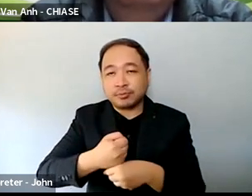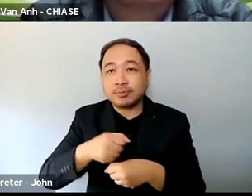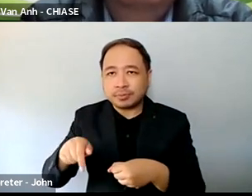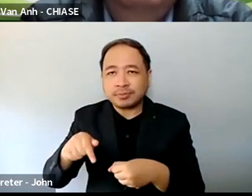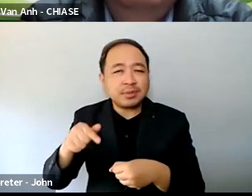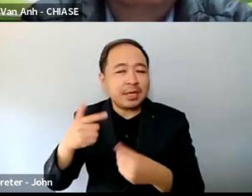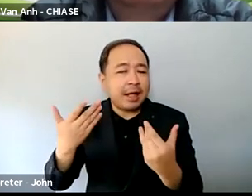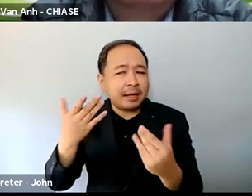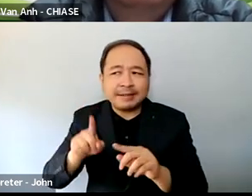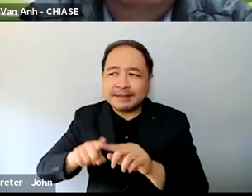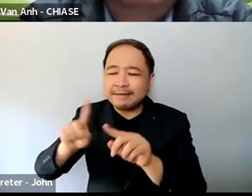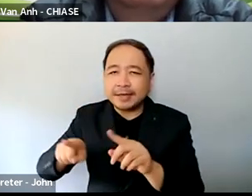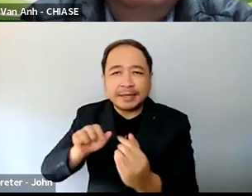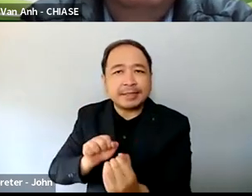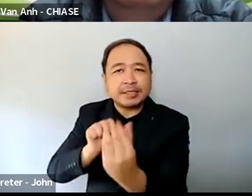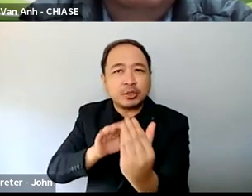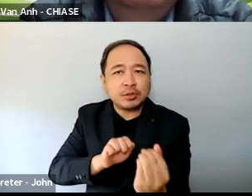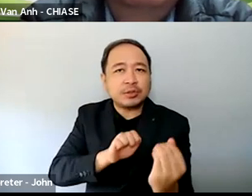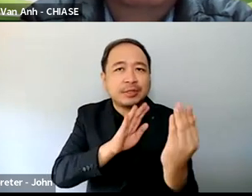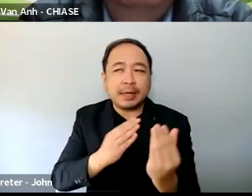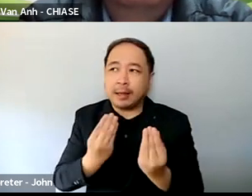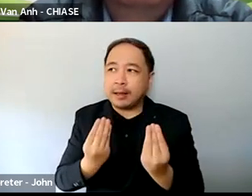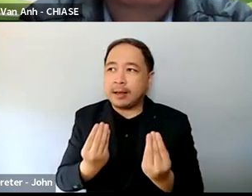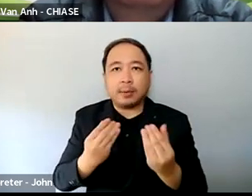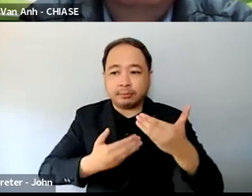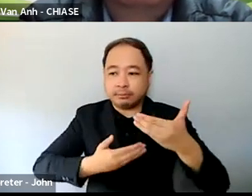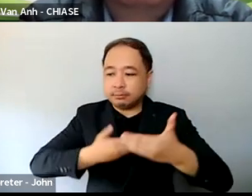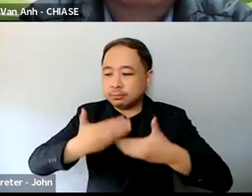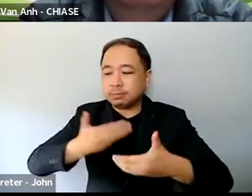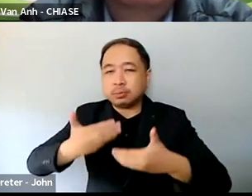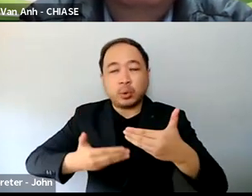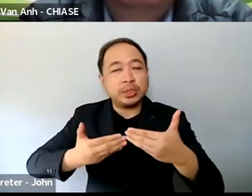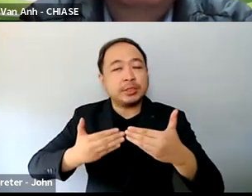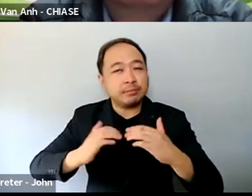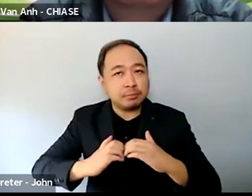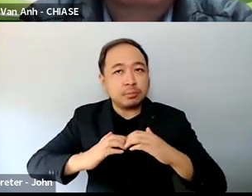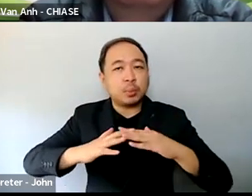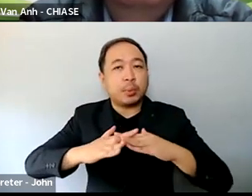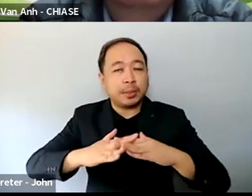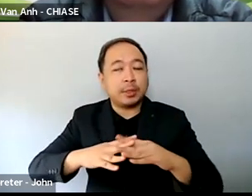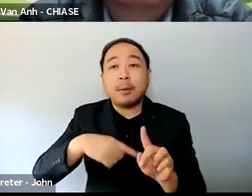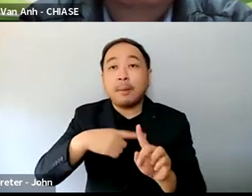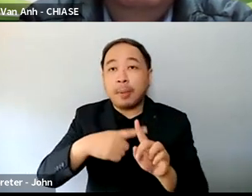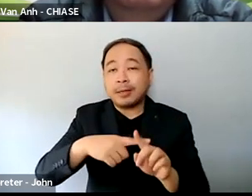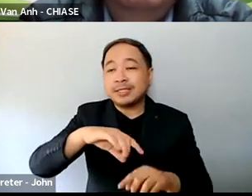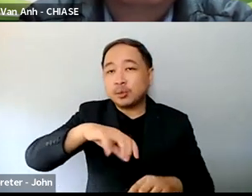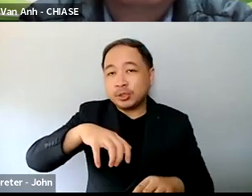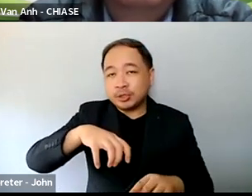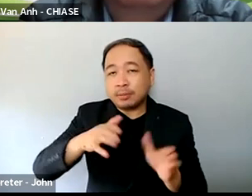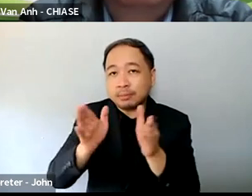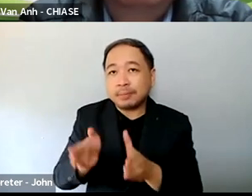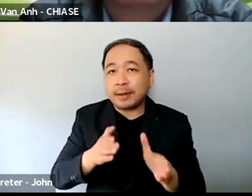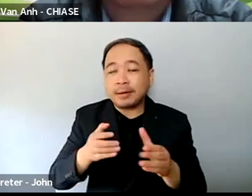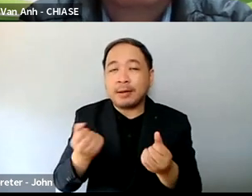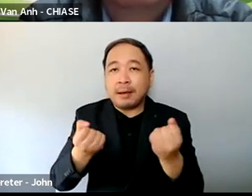and approaches in recovery measures and processes. Also, the ongoing development of the Regional Plan of Action on promoting women,